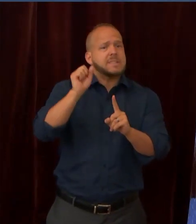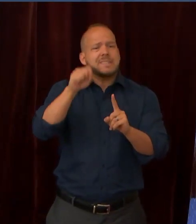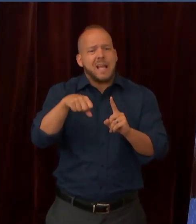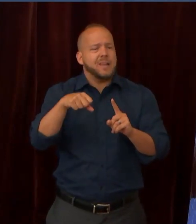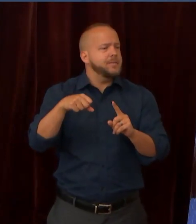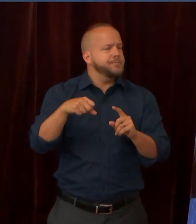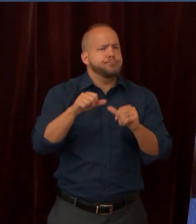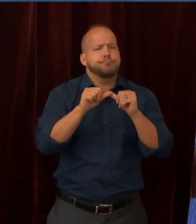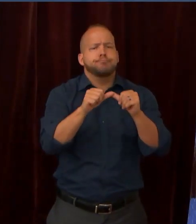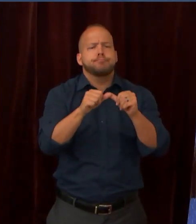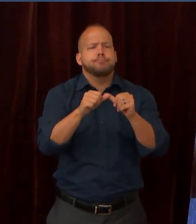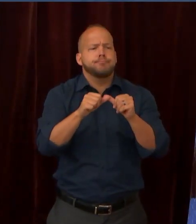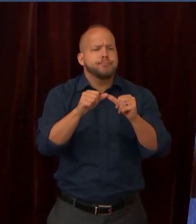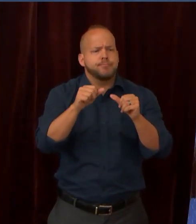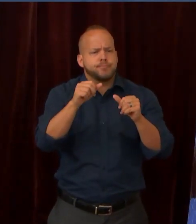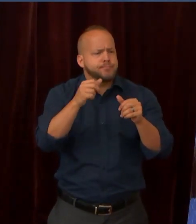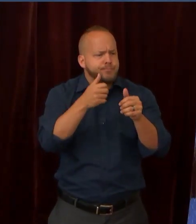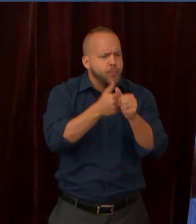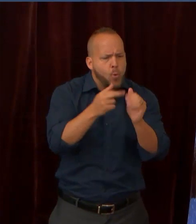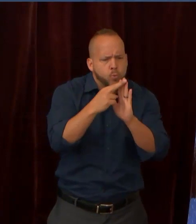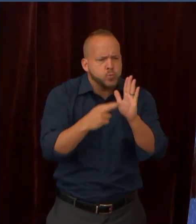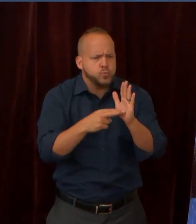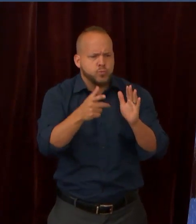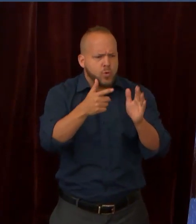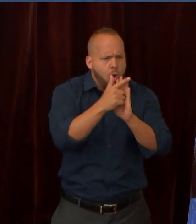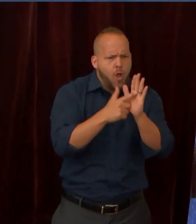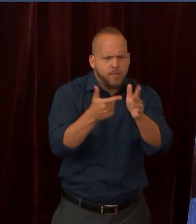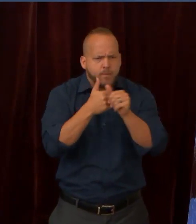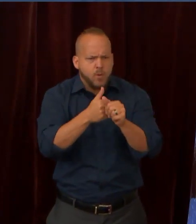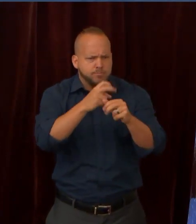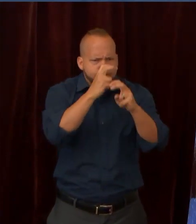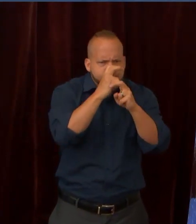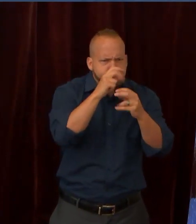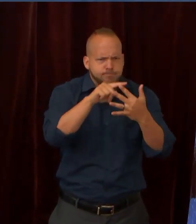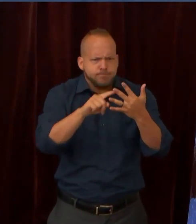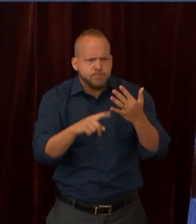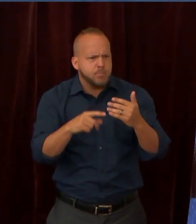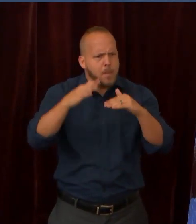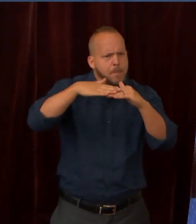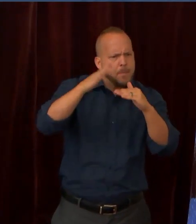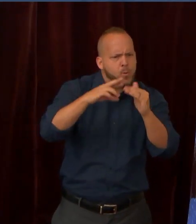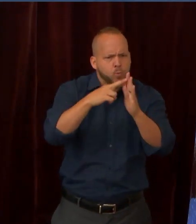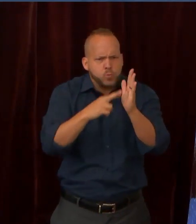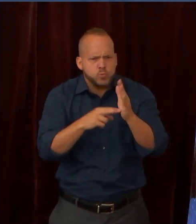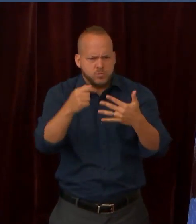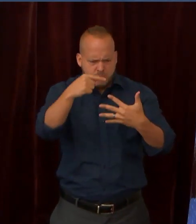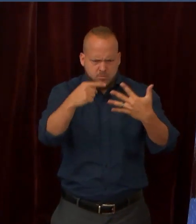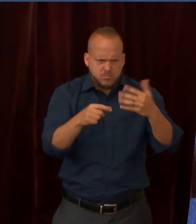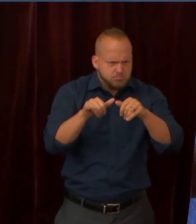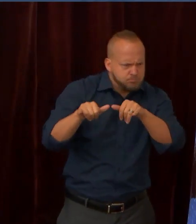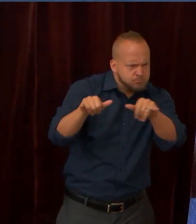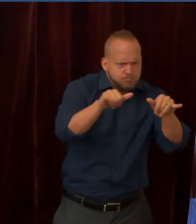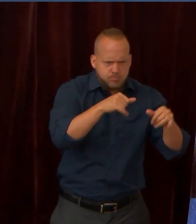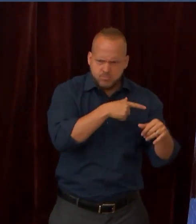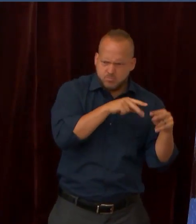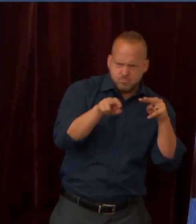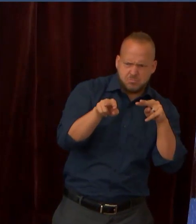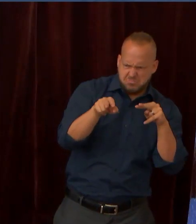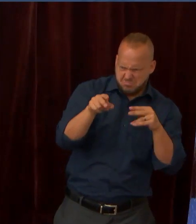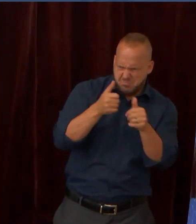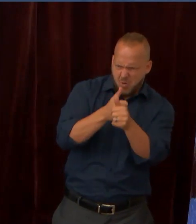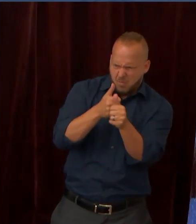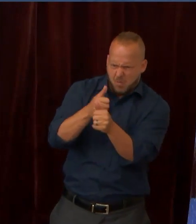need to have some statewide minimum standards for this because of the fact that these things can run across borders very